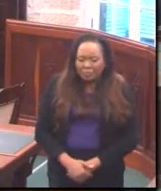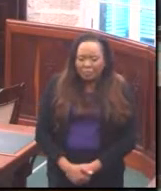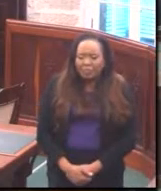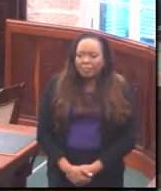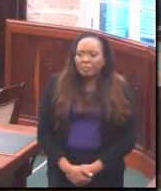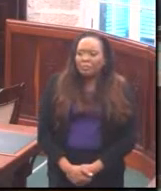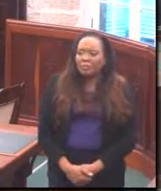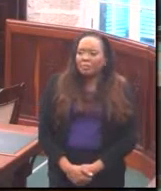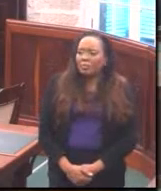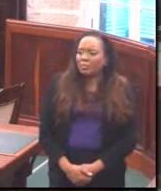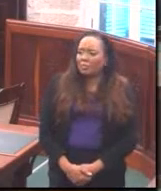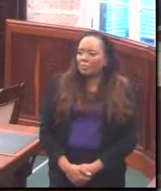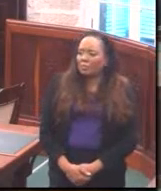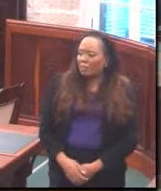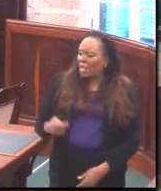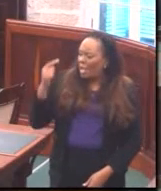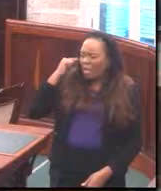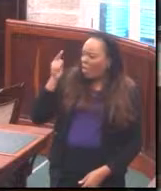I thought you were moving on to